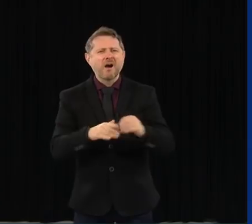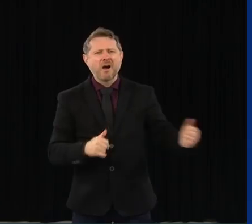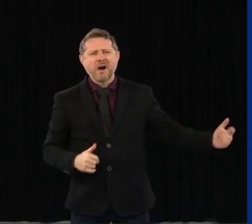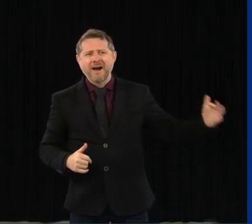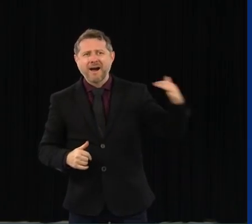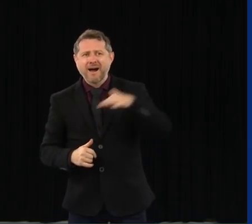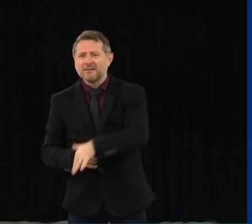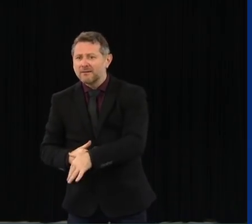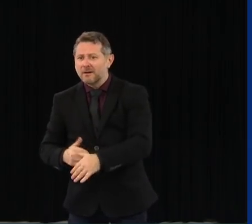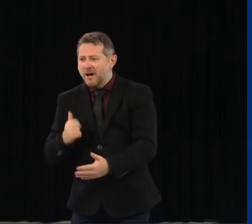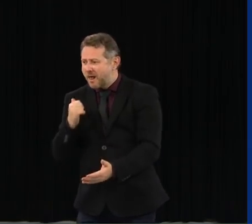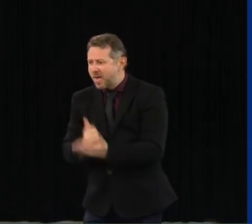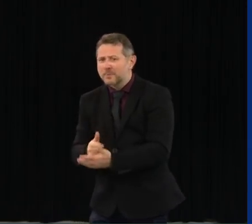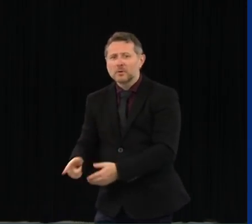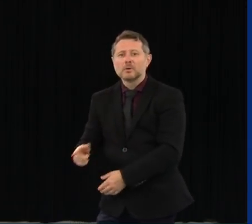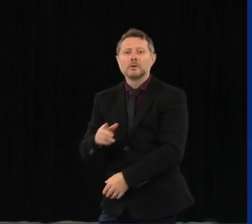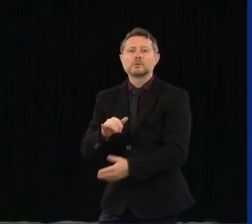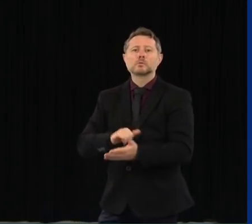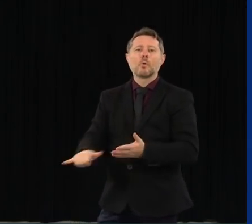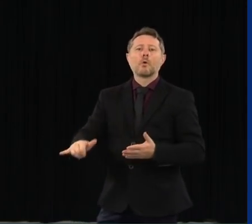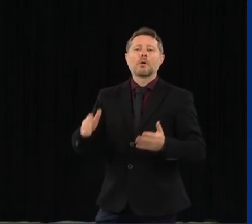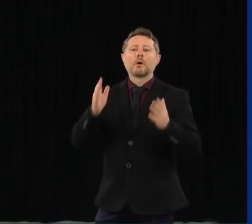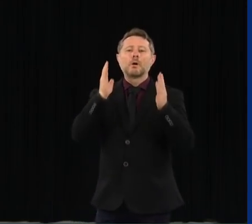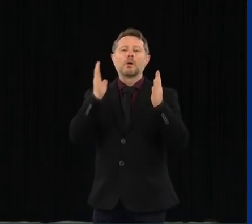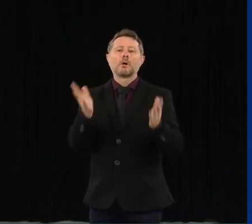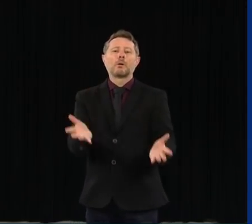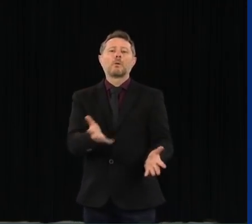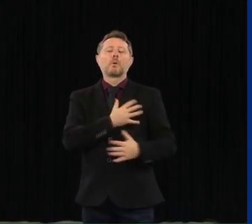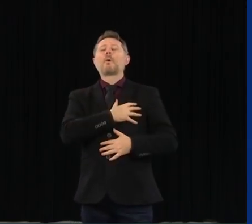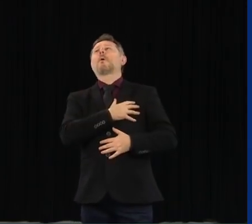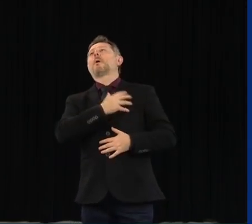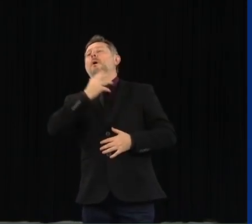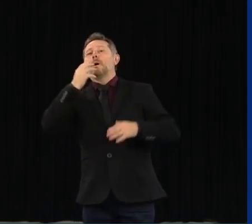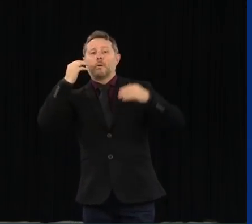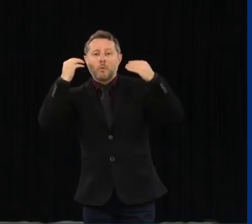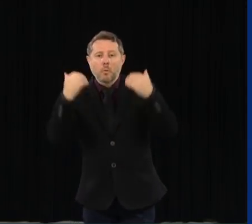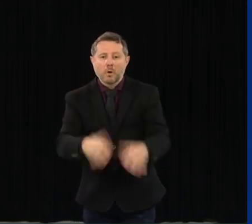middle of a pandemic. 20,000 people. Think about that.